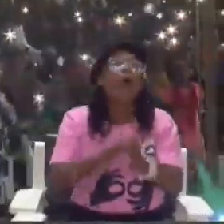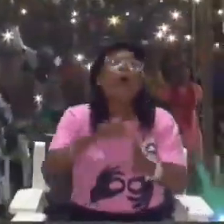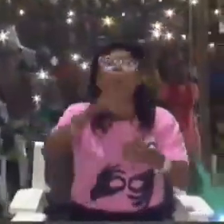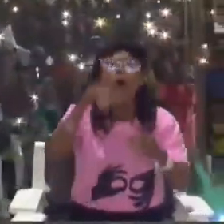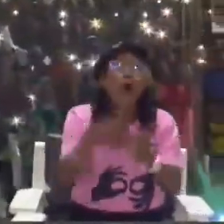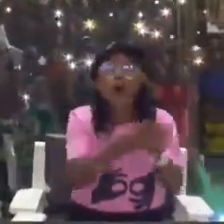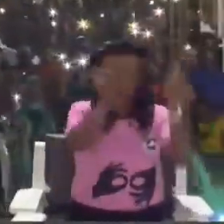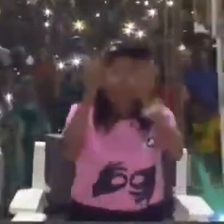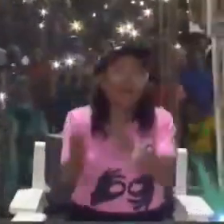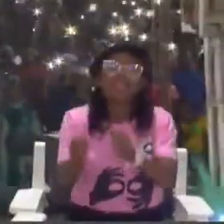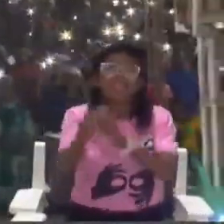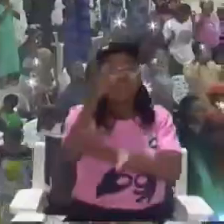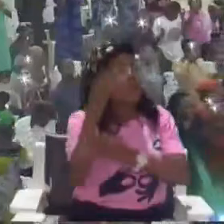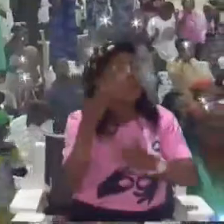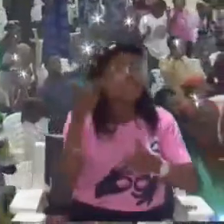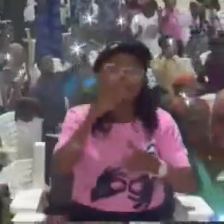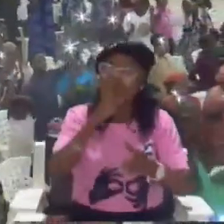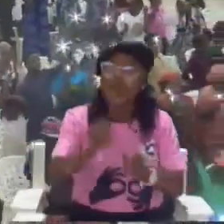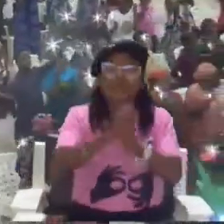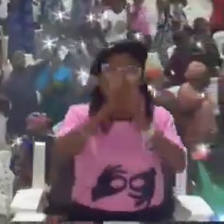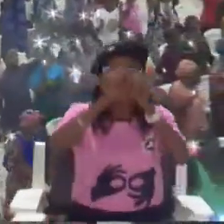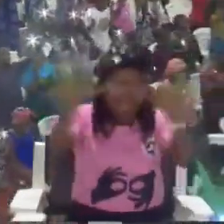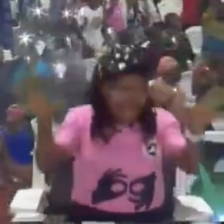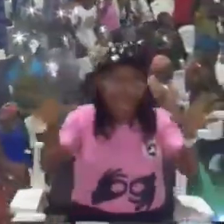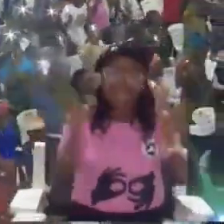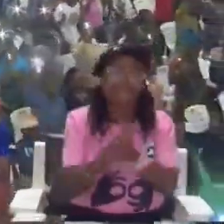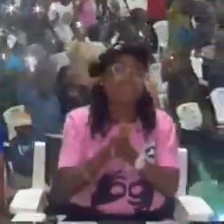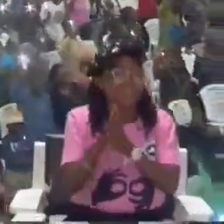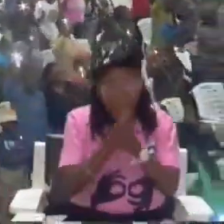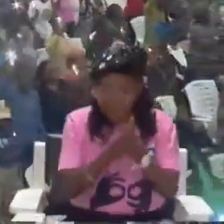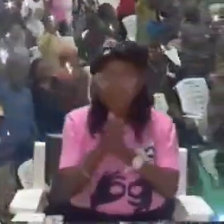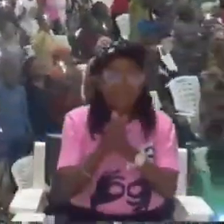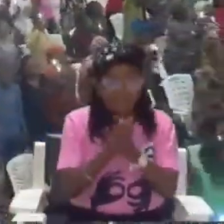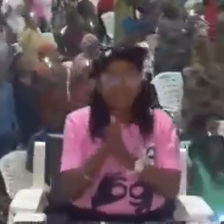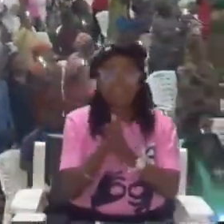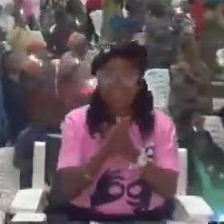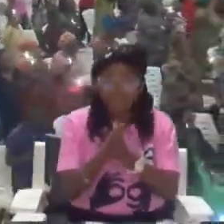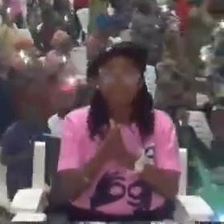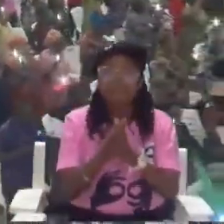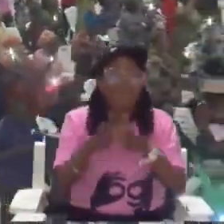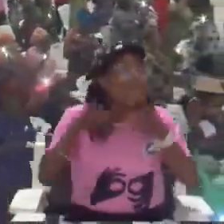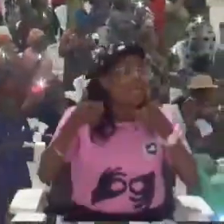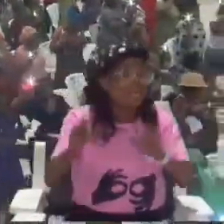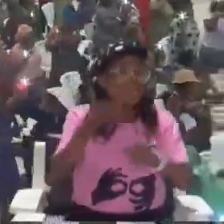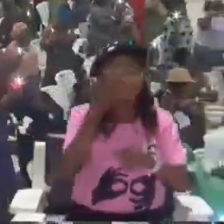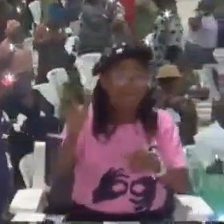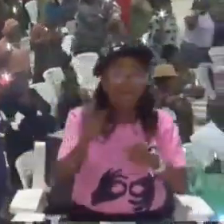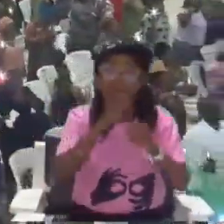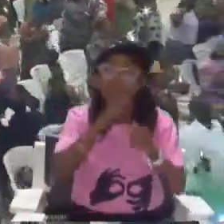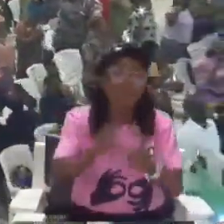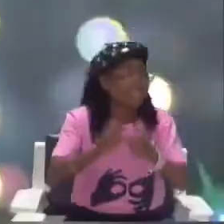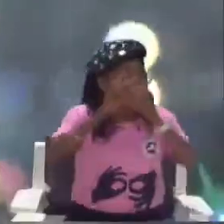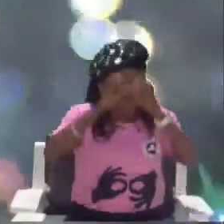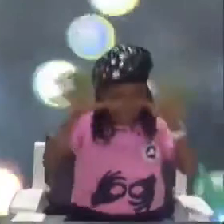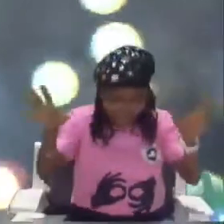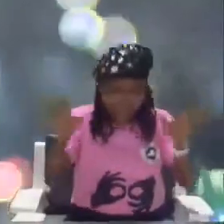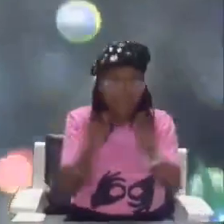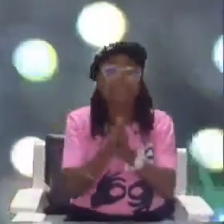let there be light. Olorun Olodumare, je ki imole ko wa. Let there be light. Je ki imole ko